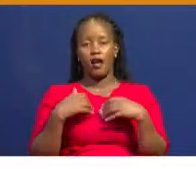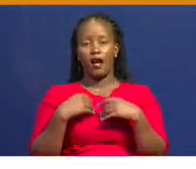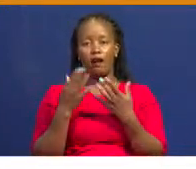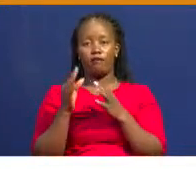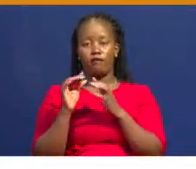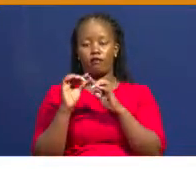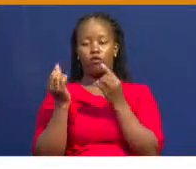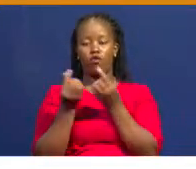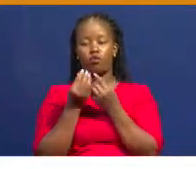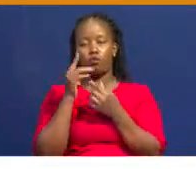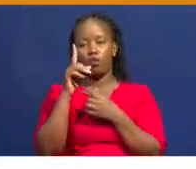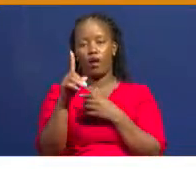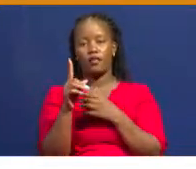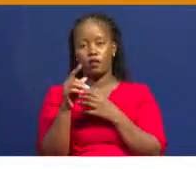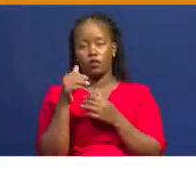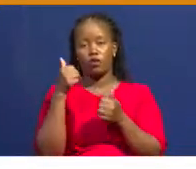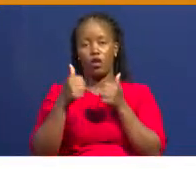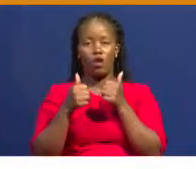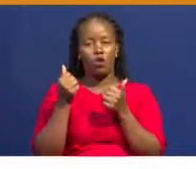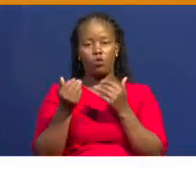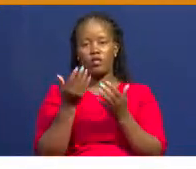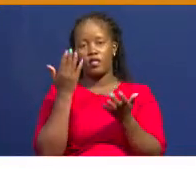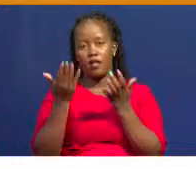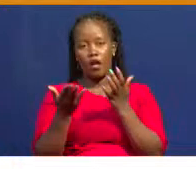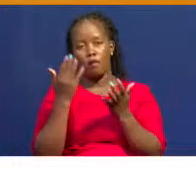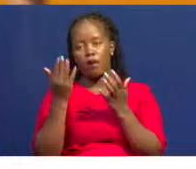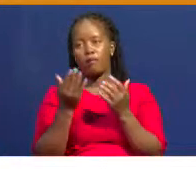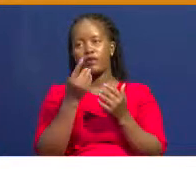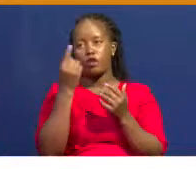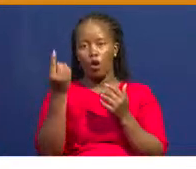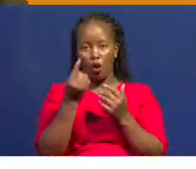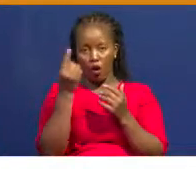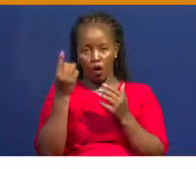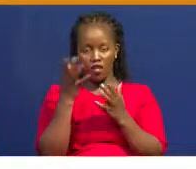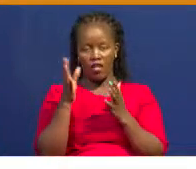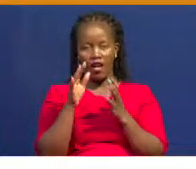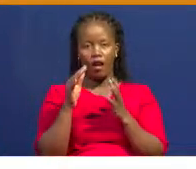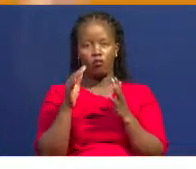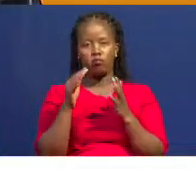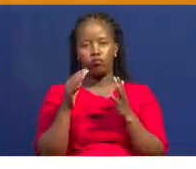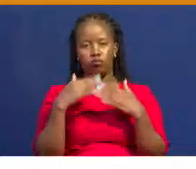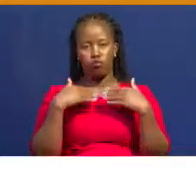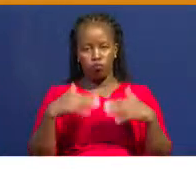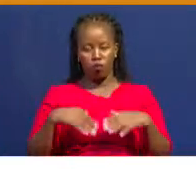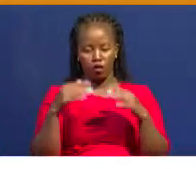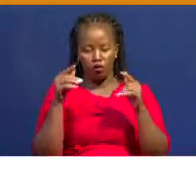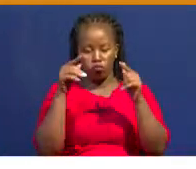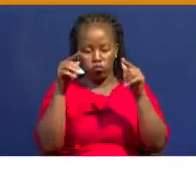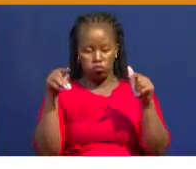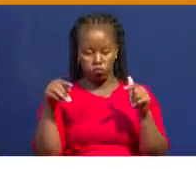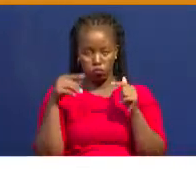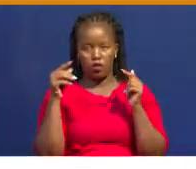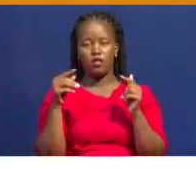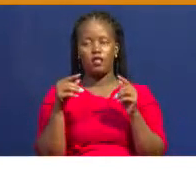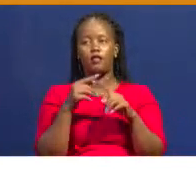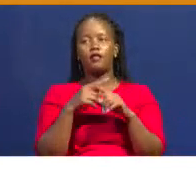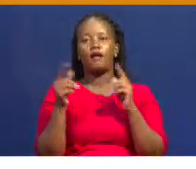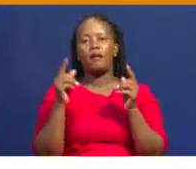they're only able maybe to fit the anti-roll bar. In these vans, matatus, they come as vans, but now they are converted